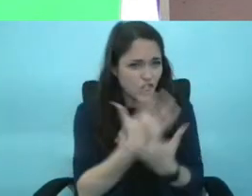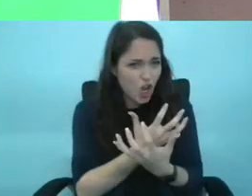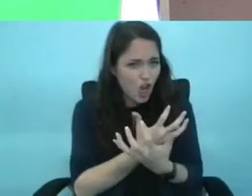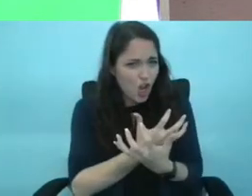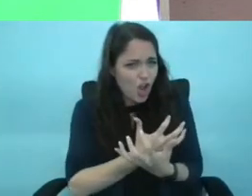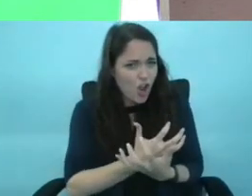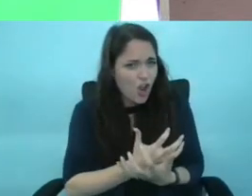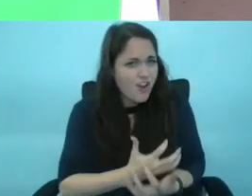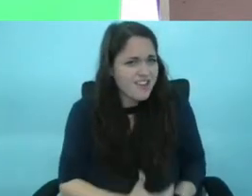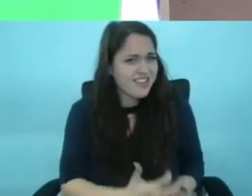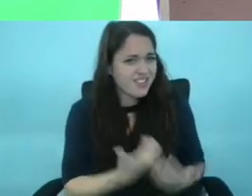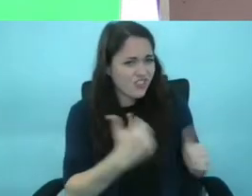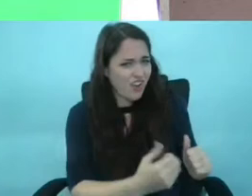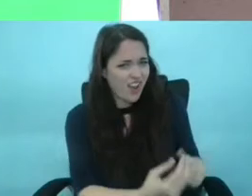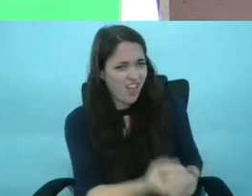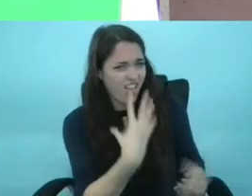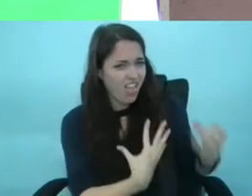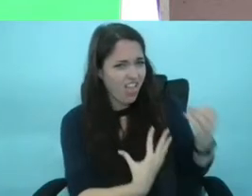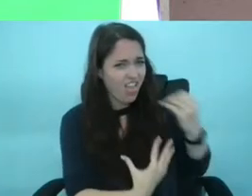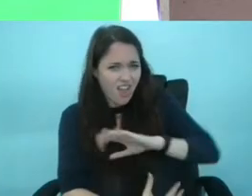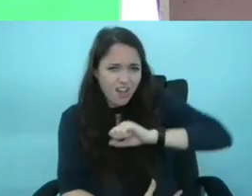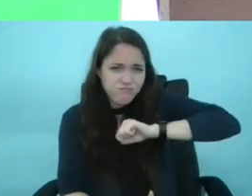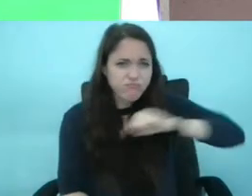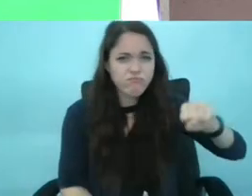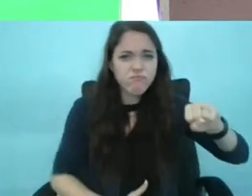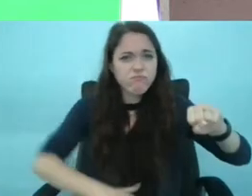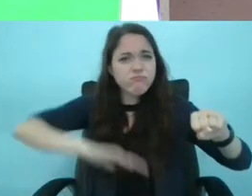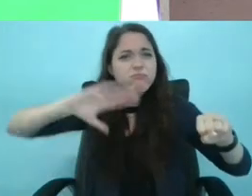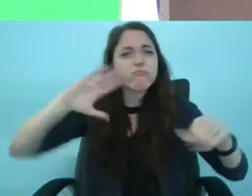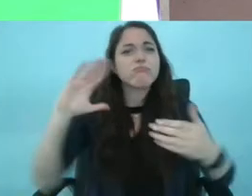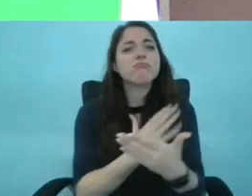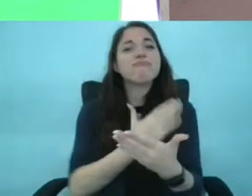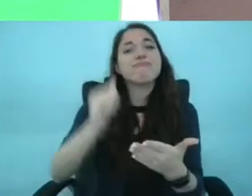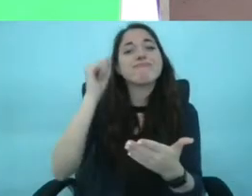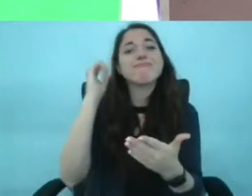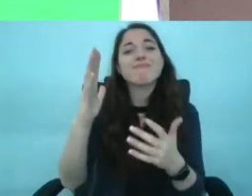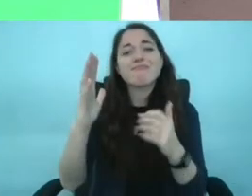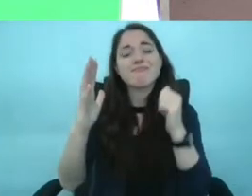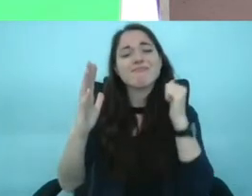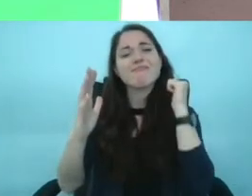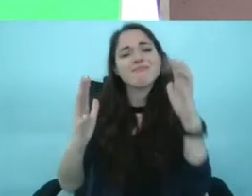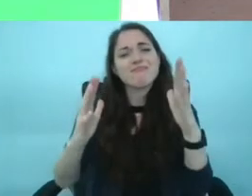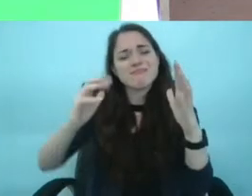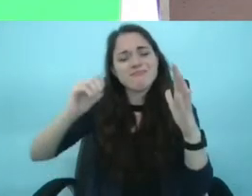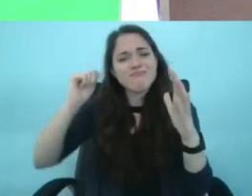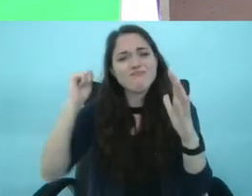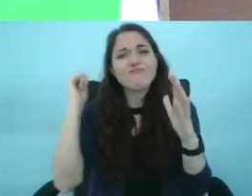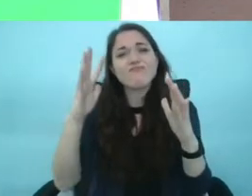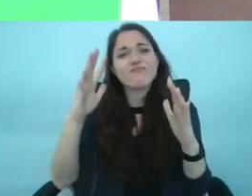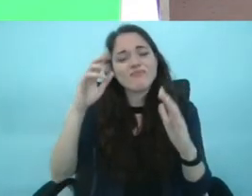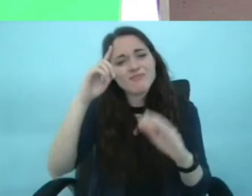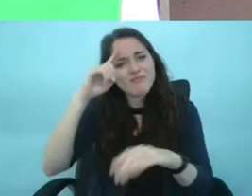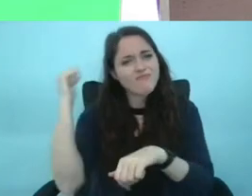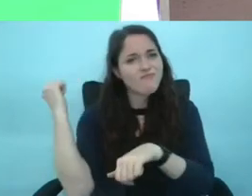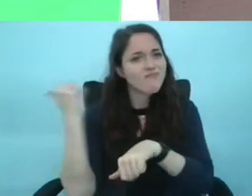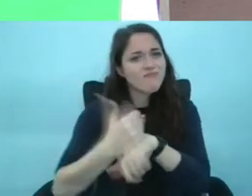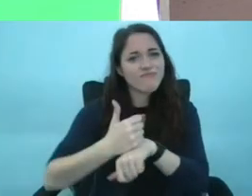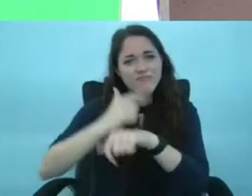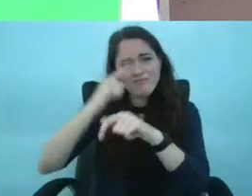us. Sing a song full of the hope that the present